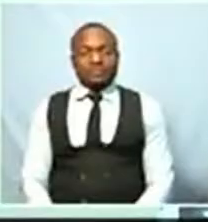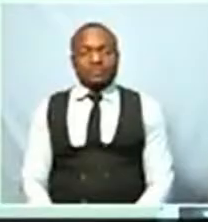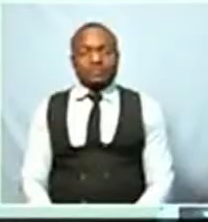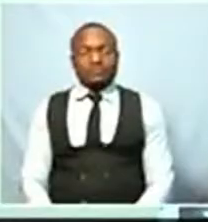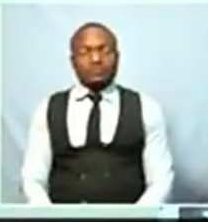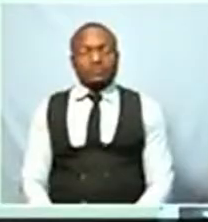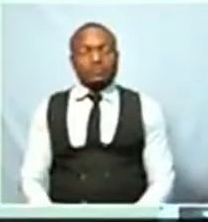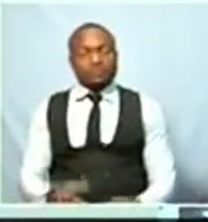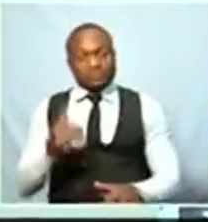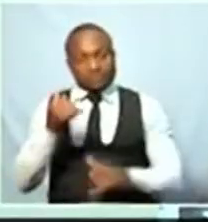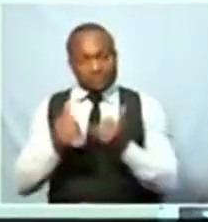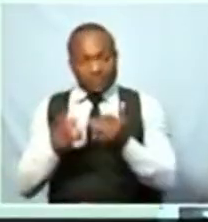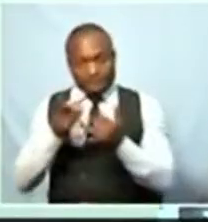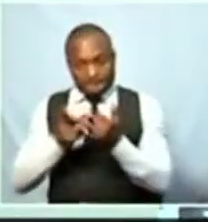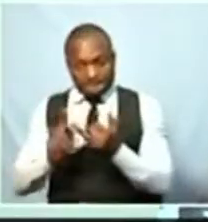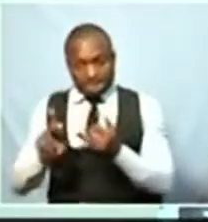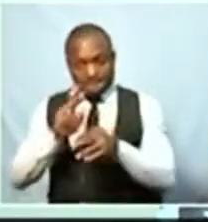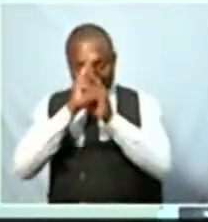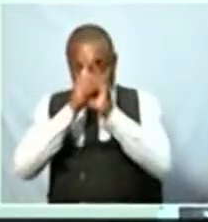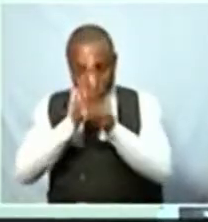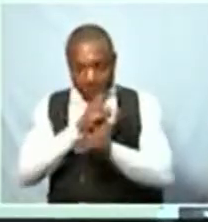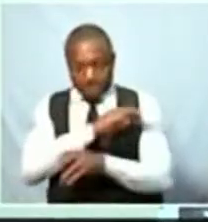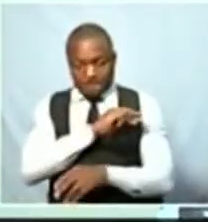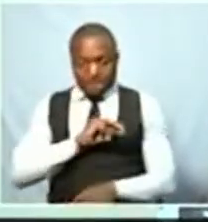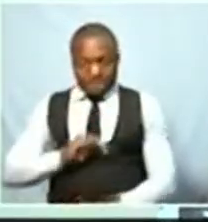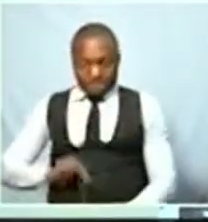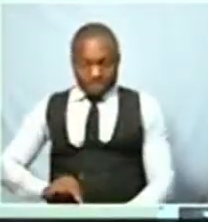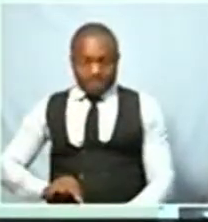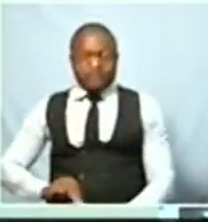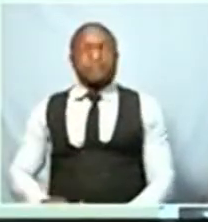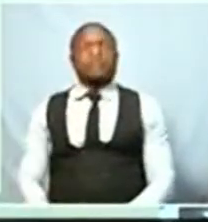I move on to the last part, honorable members.